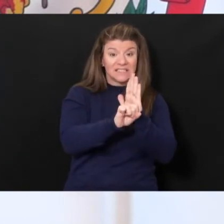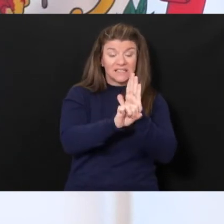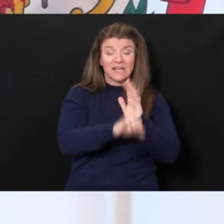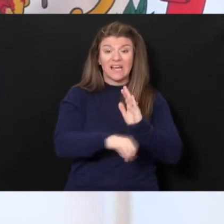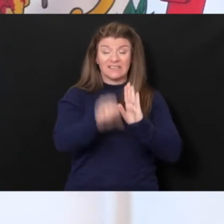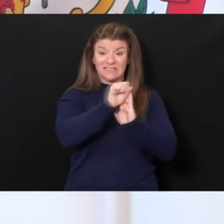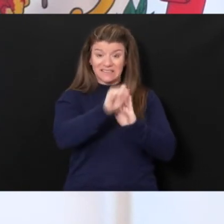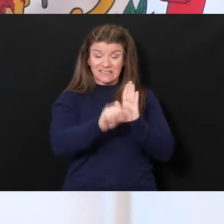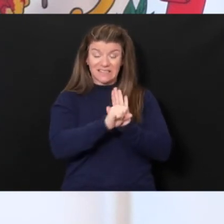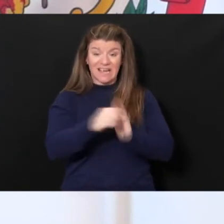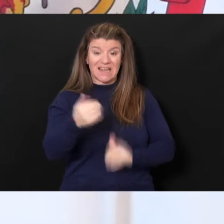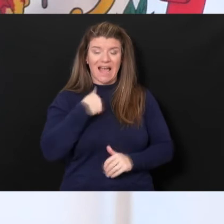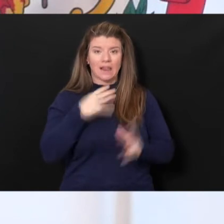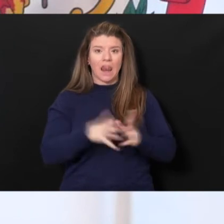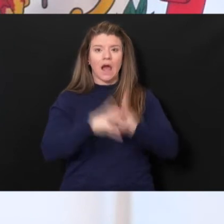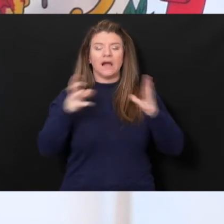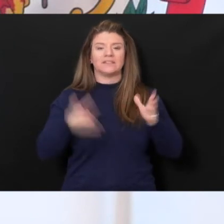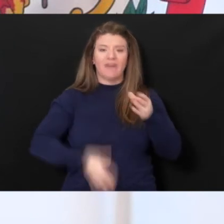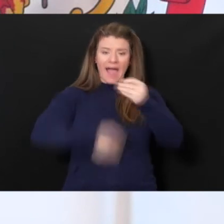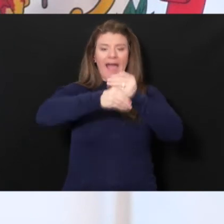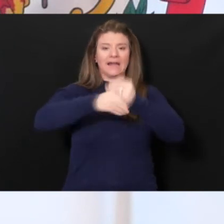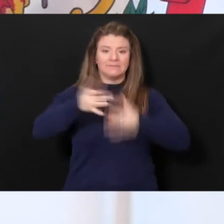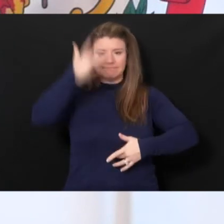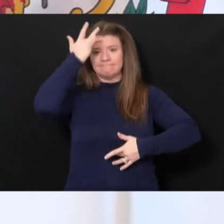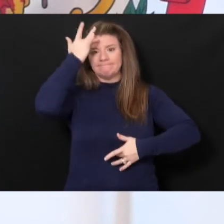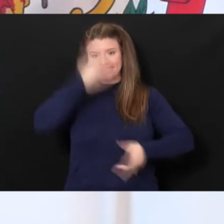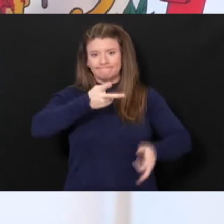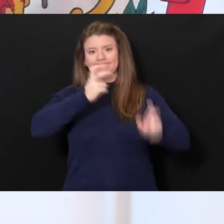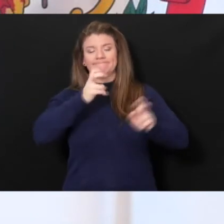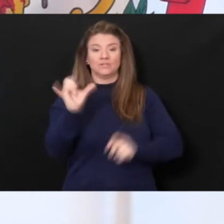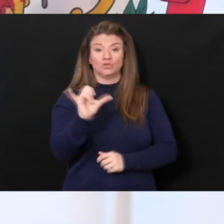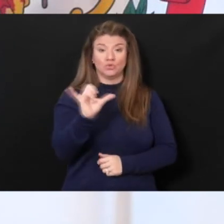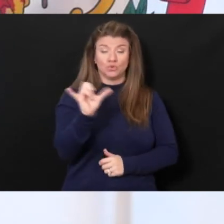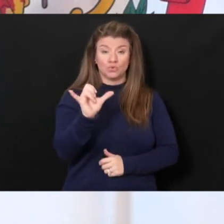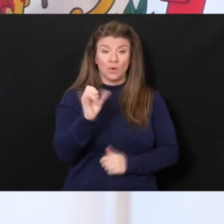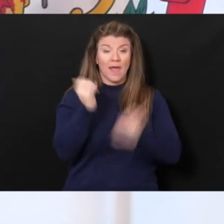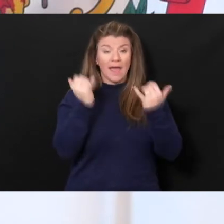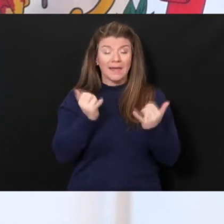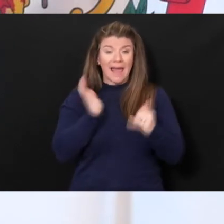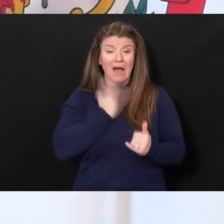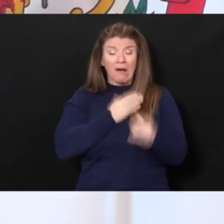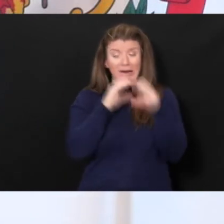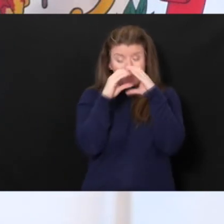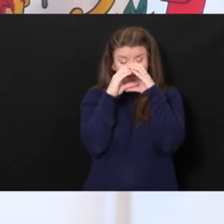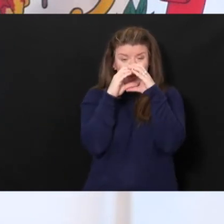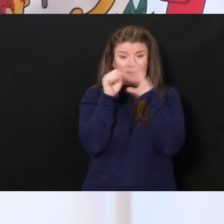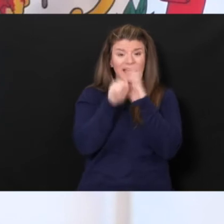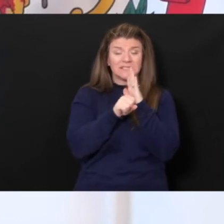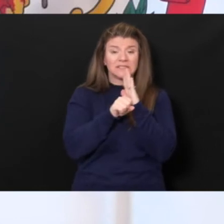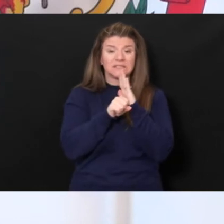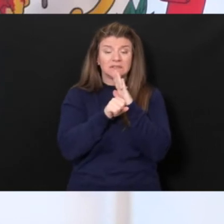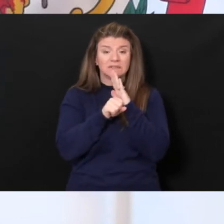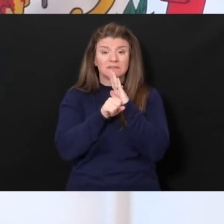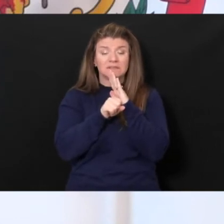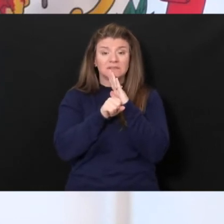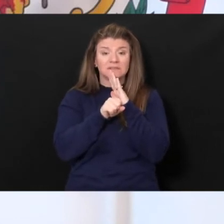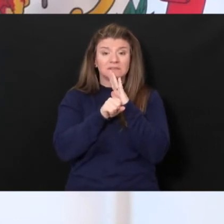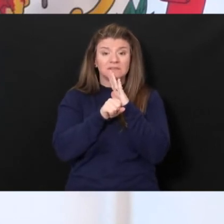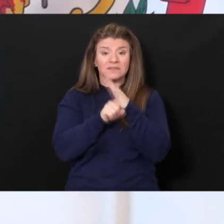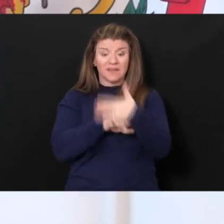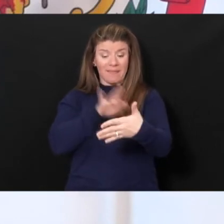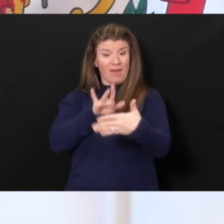all kinds of chronic illnesses beyond belief. And here, this little teeny state has become the voice